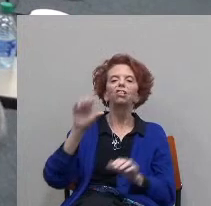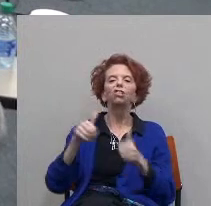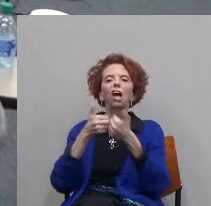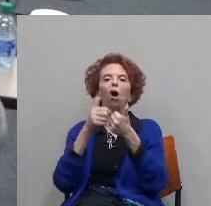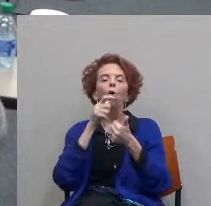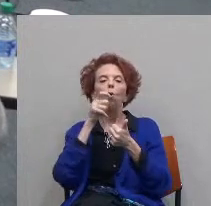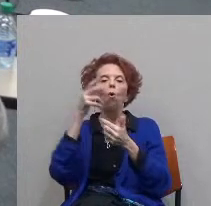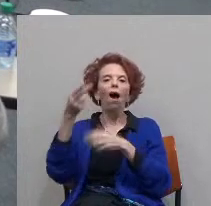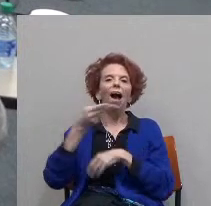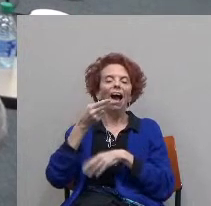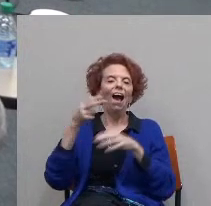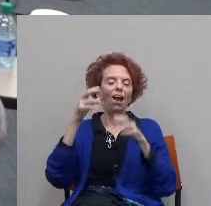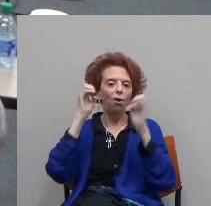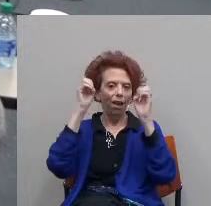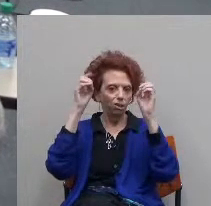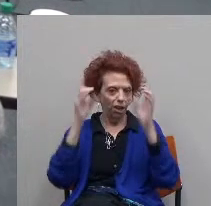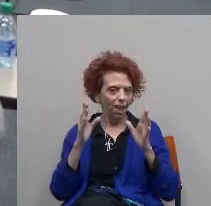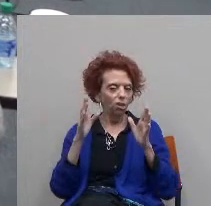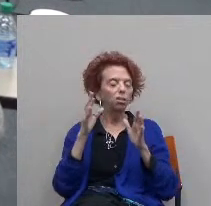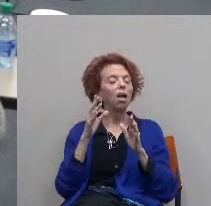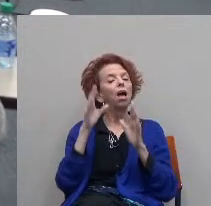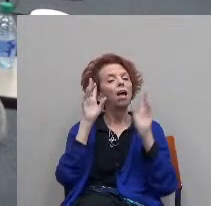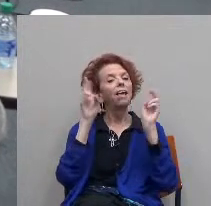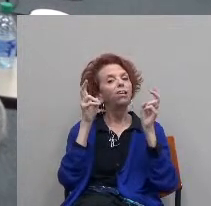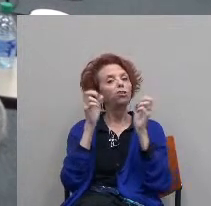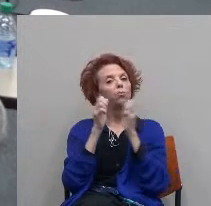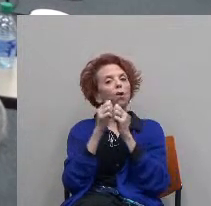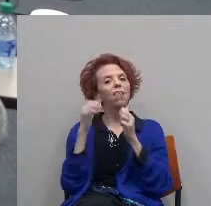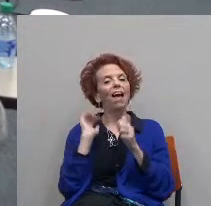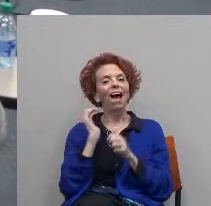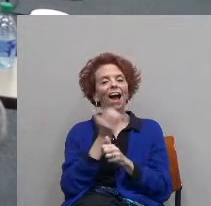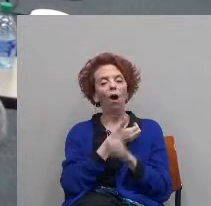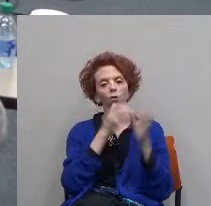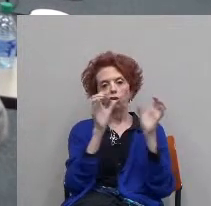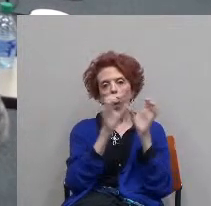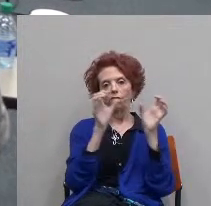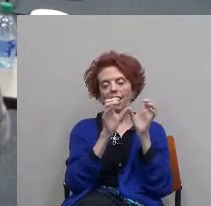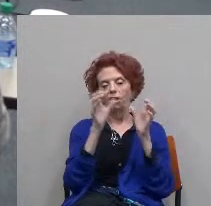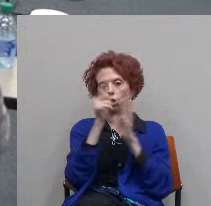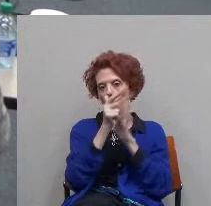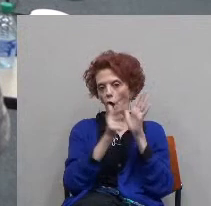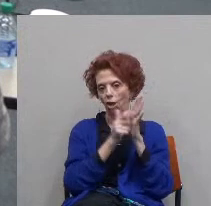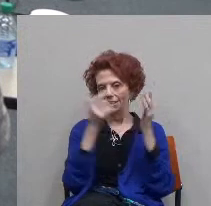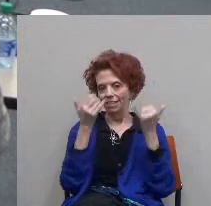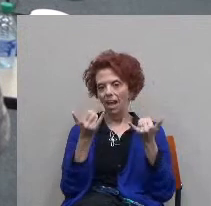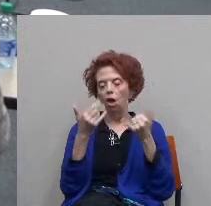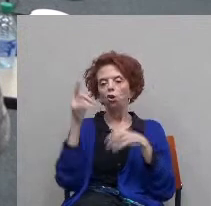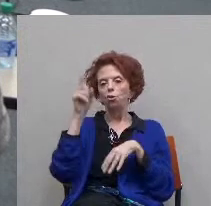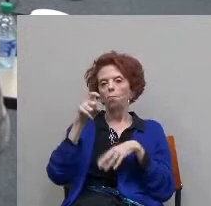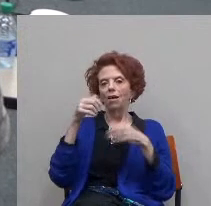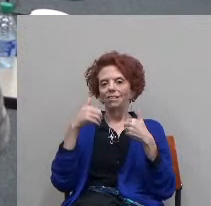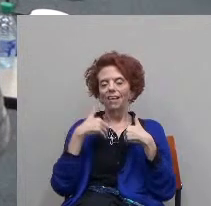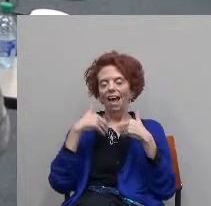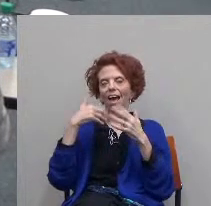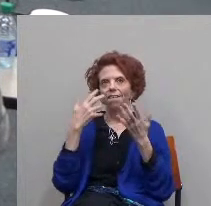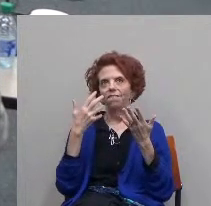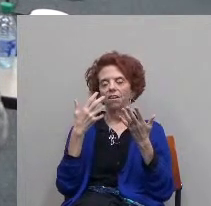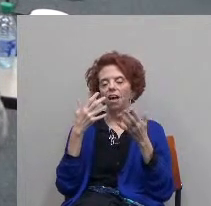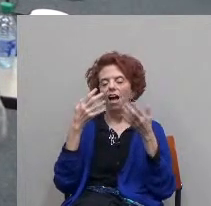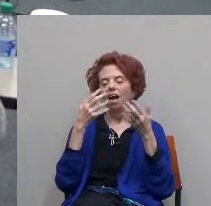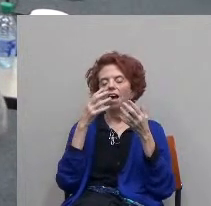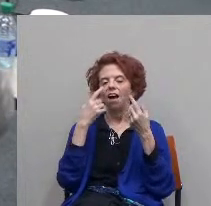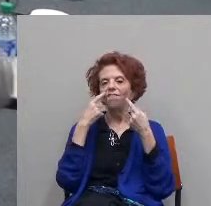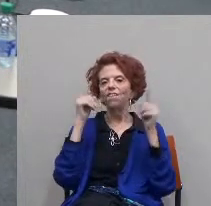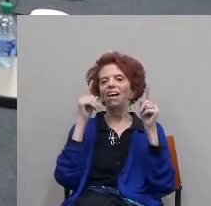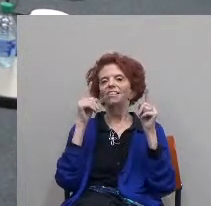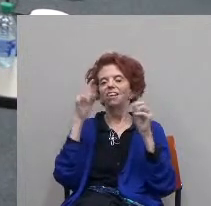educators. The issue is, with our certification laws and rules on the books, that you have to have a positive or an